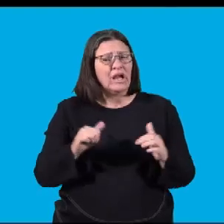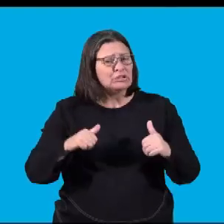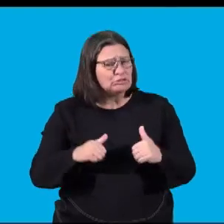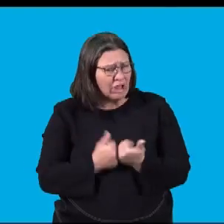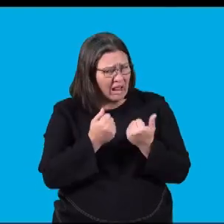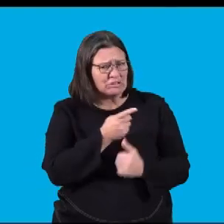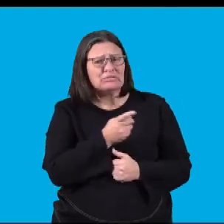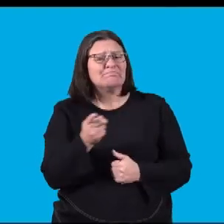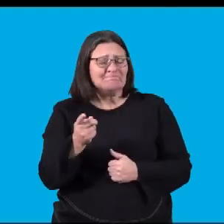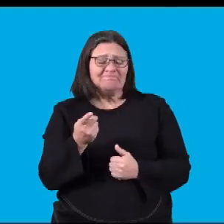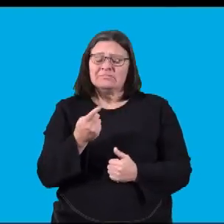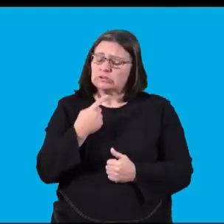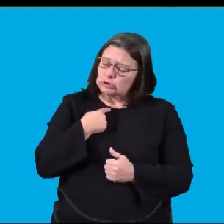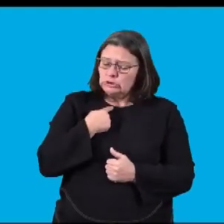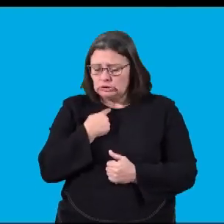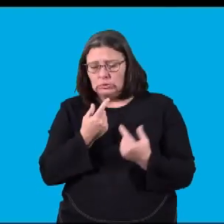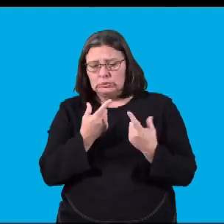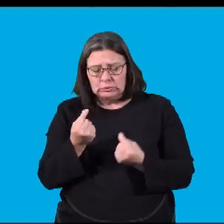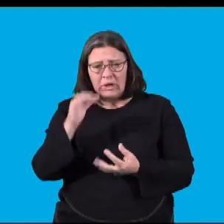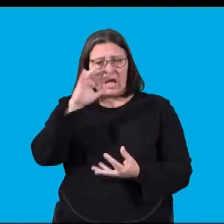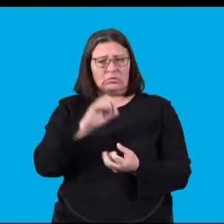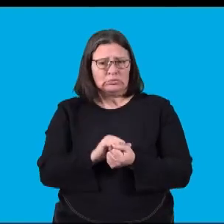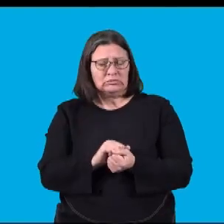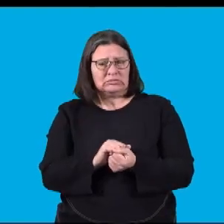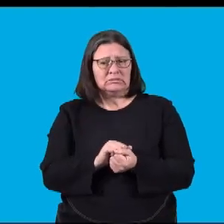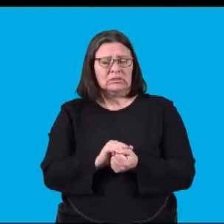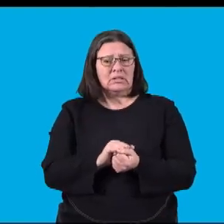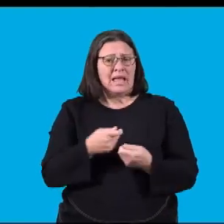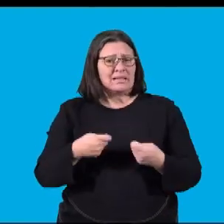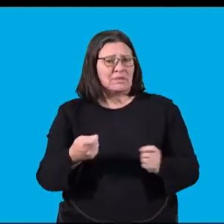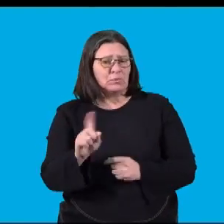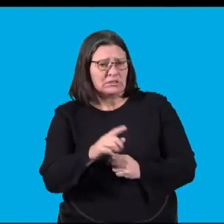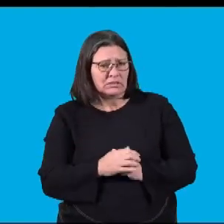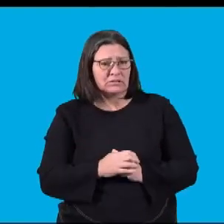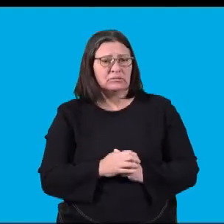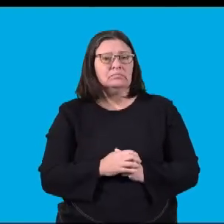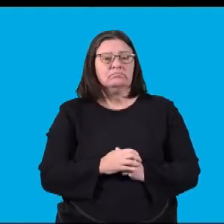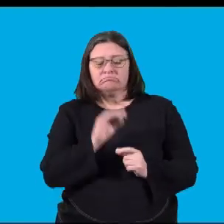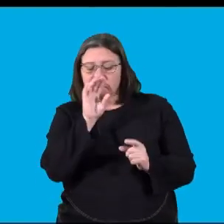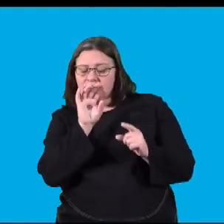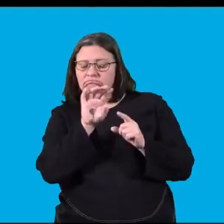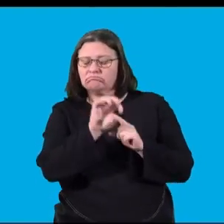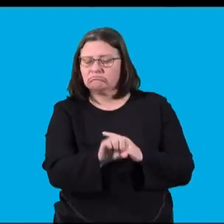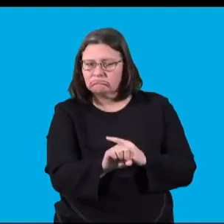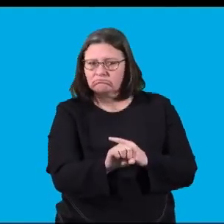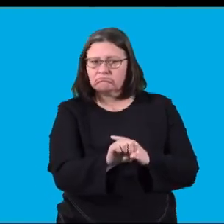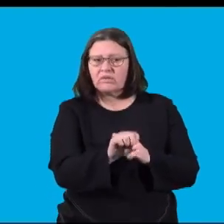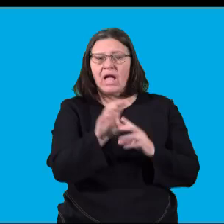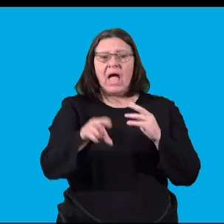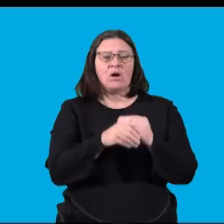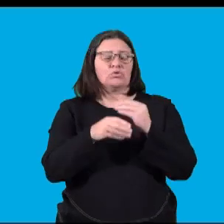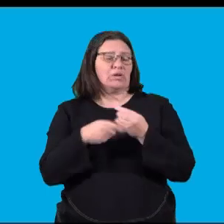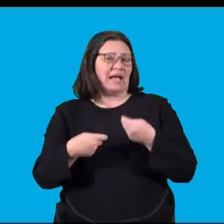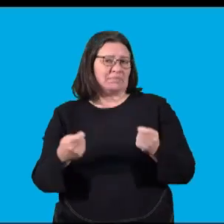Some of the challenges that you may face when you are dealing with accrued expenses is failure to recognize